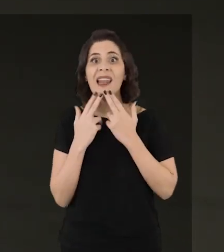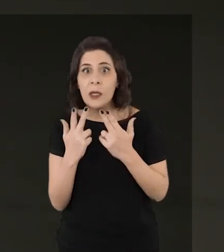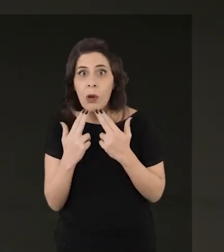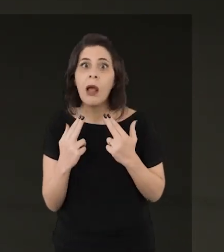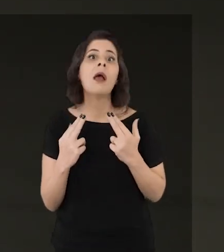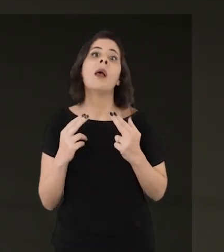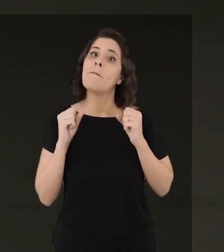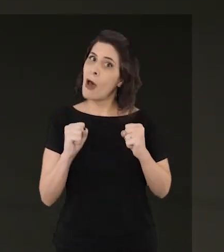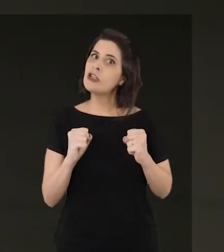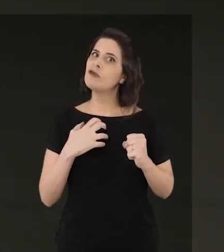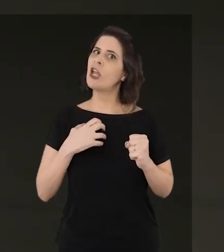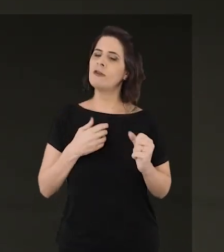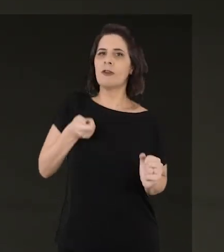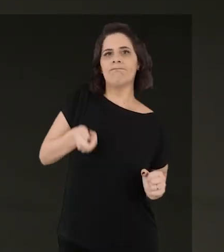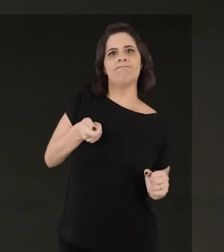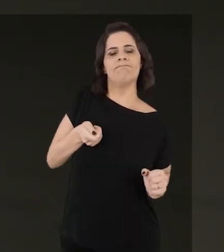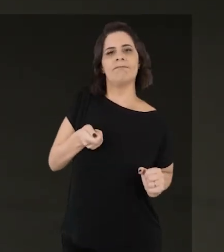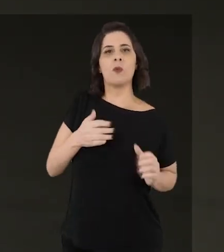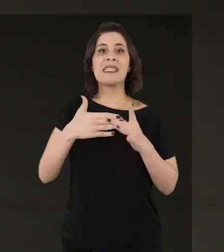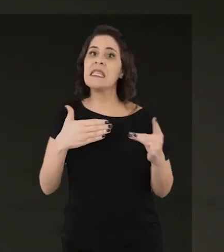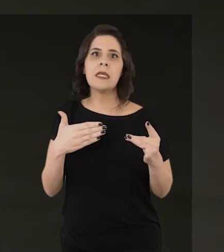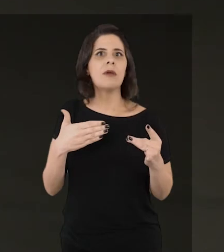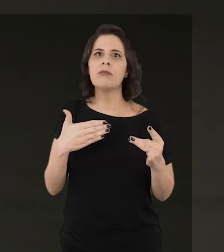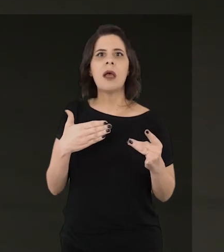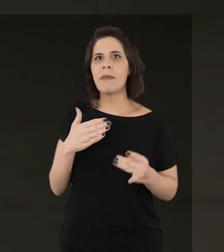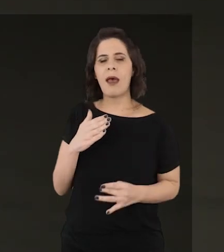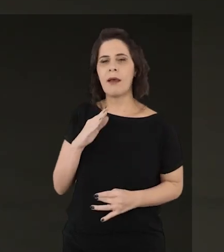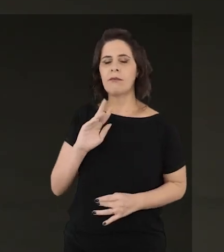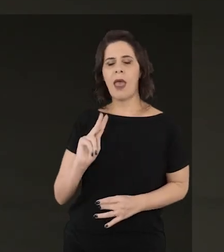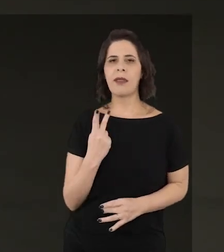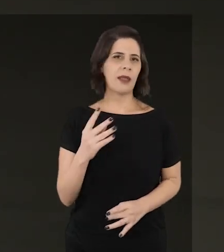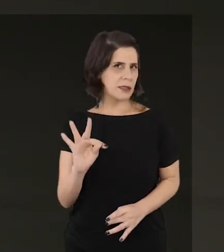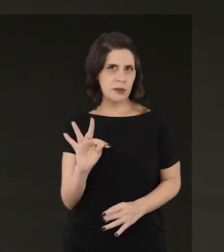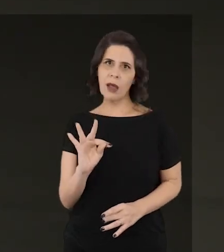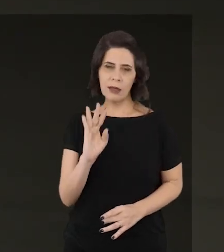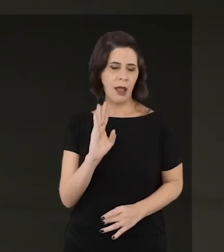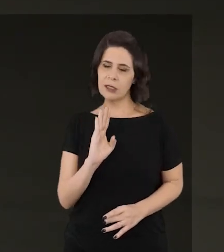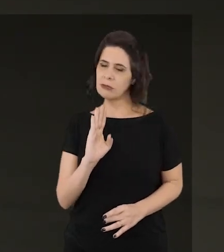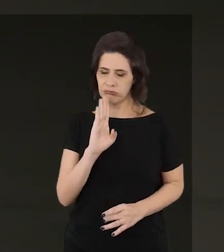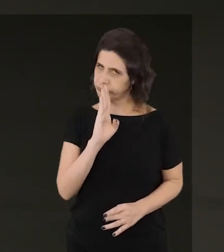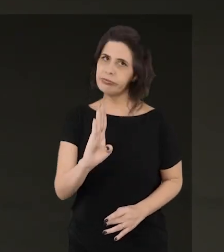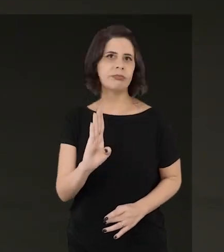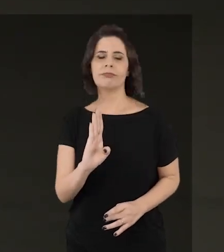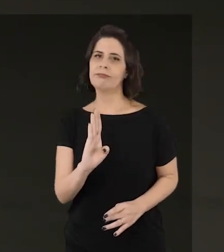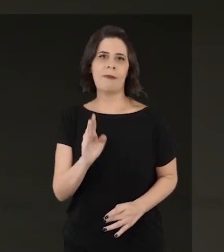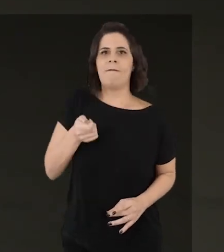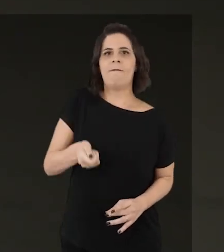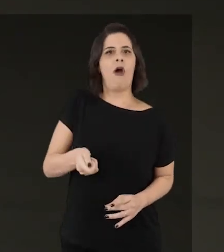an index for compulsory heterosexuality.